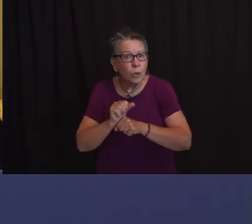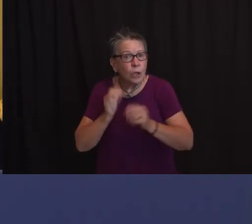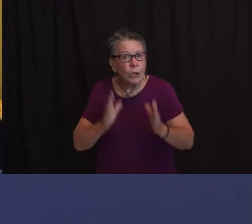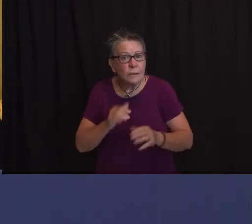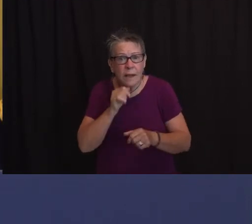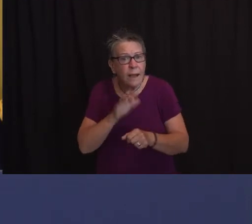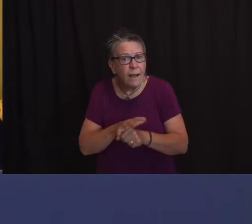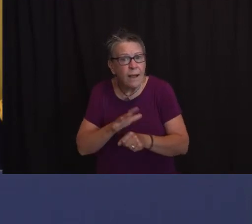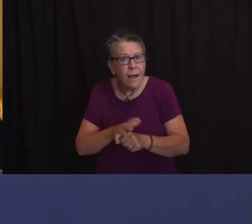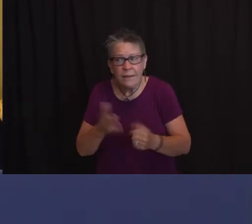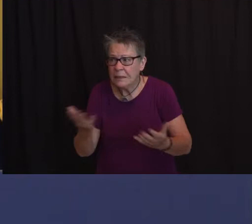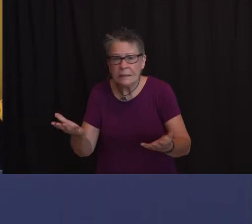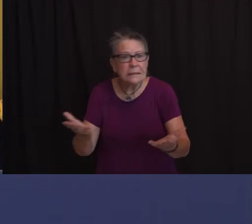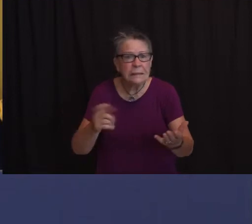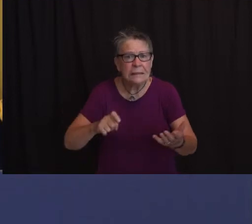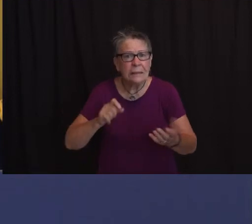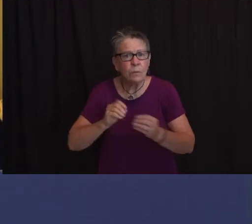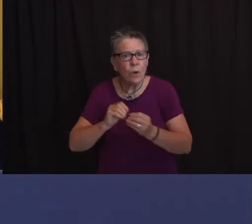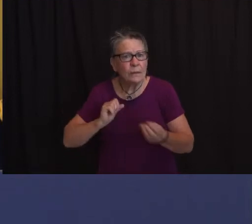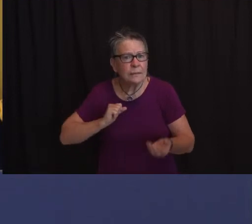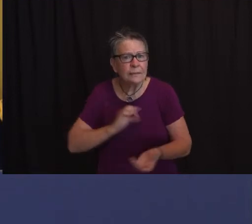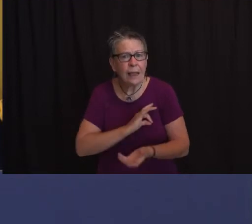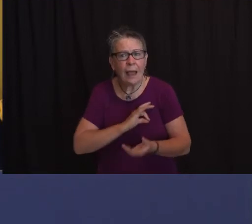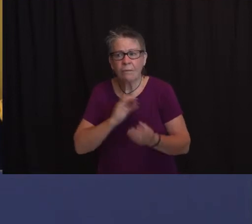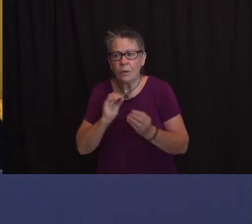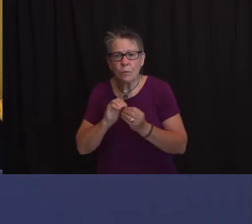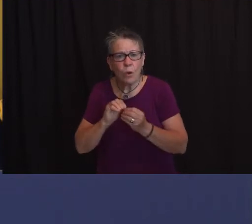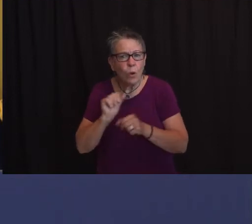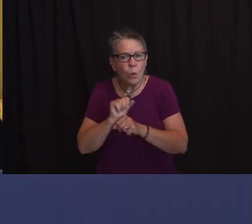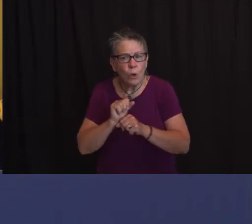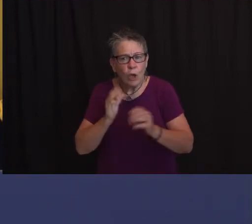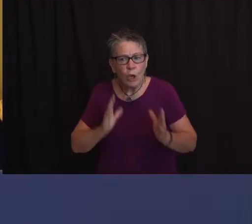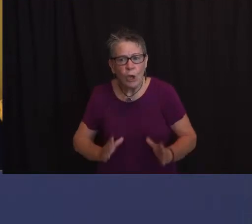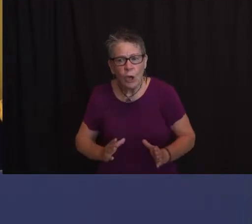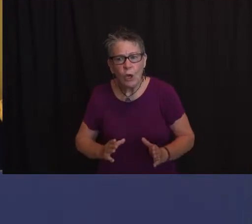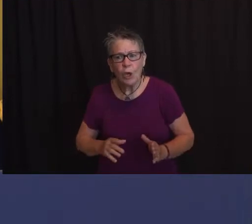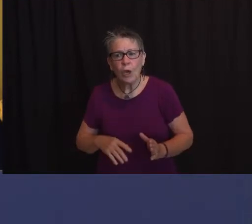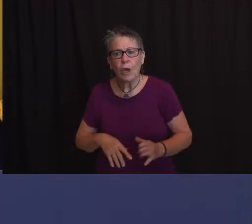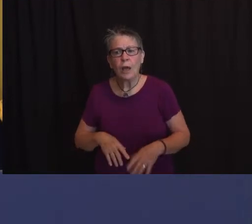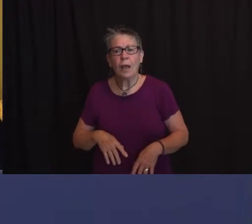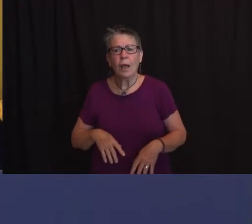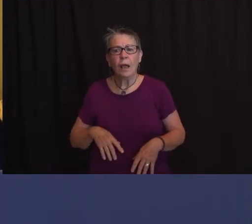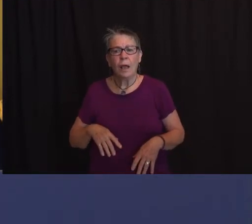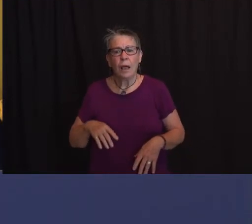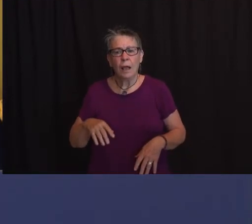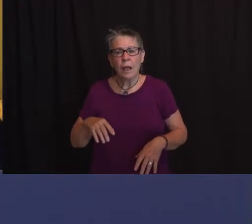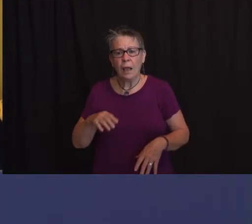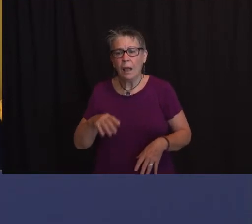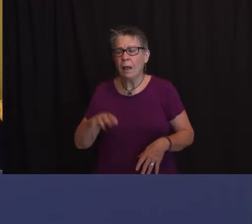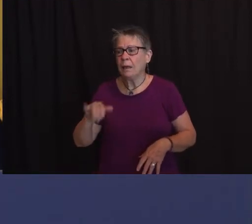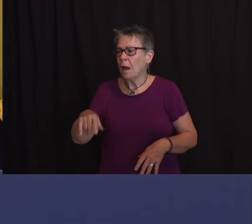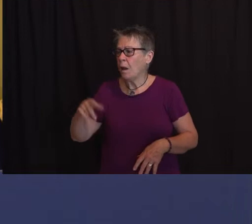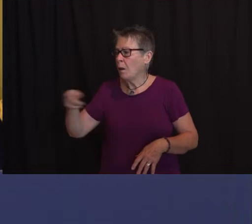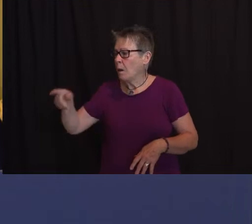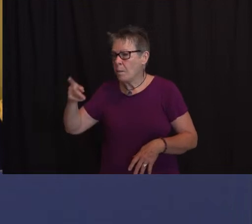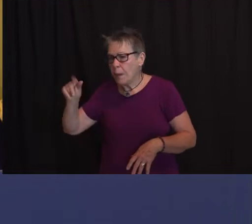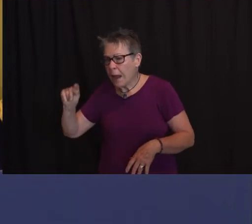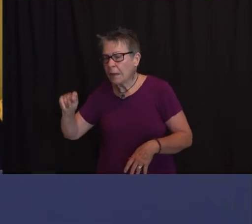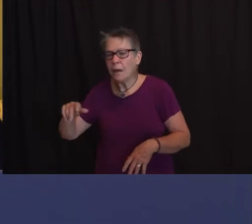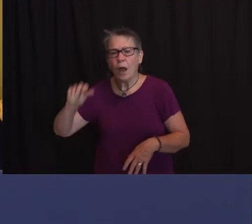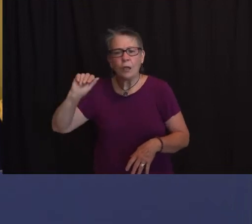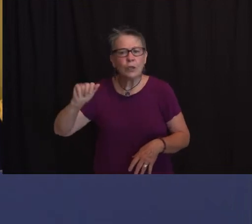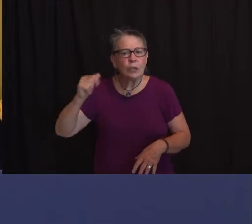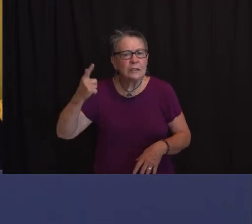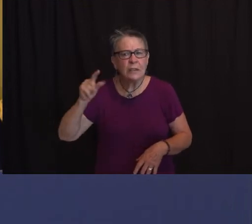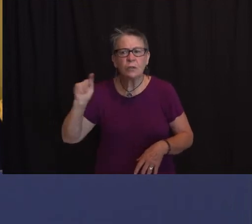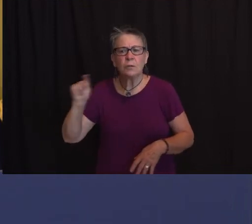do, Pat and colleagues, the Attorney General, county prosecutors, local chiefs and